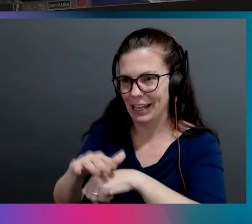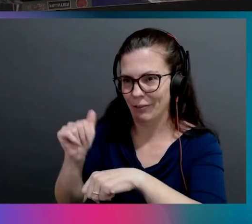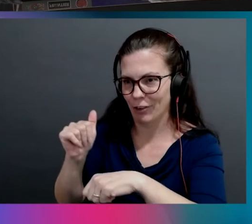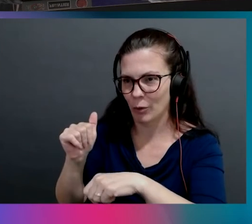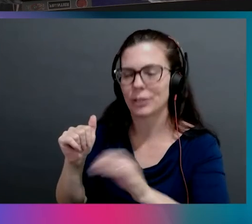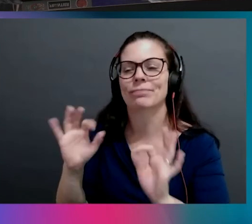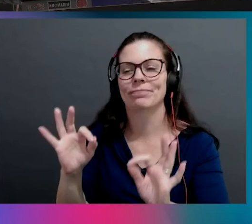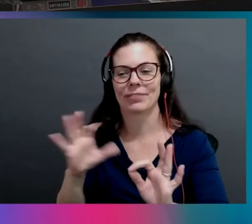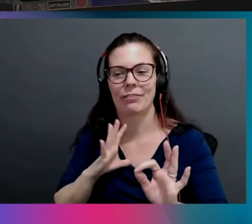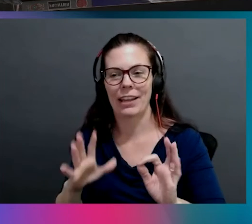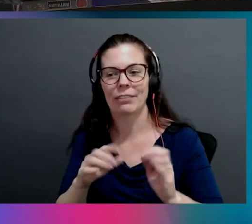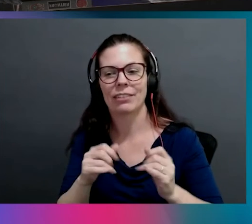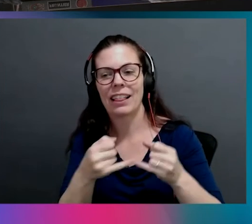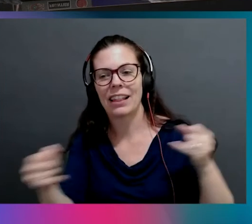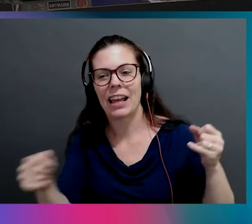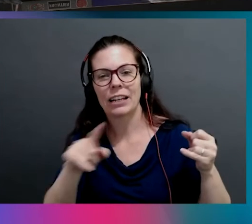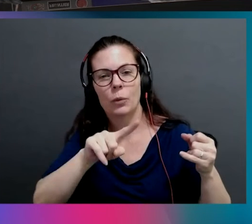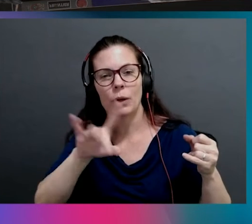line 184 here.